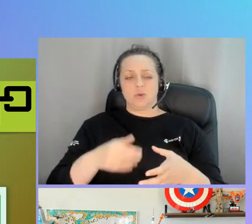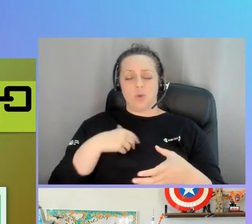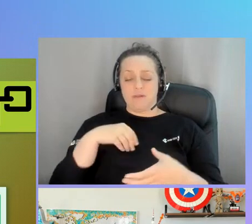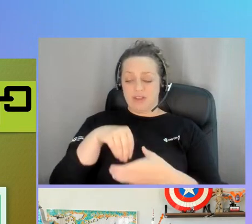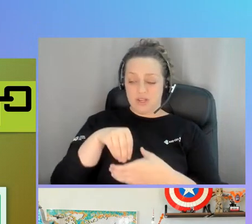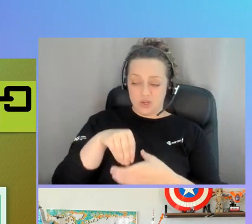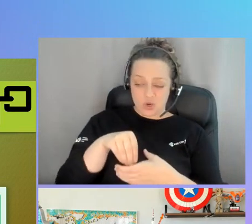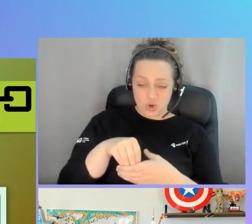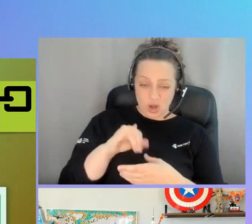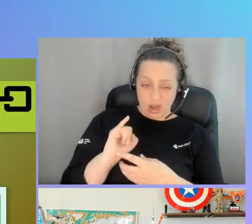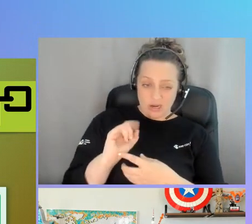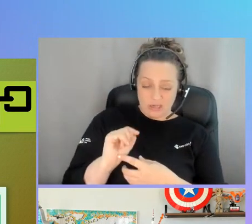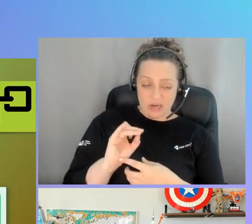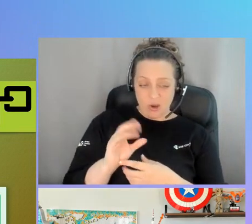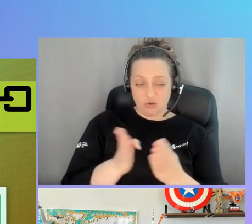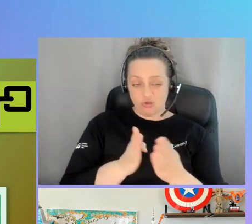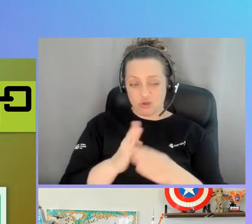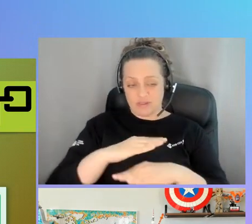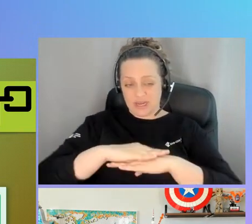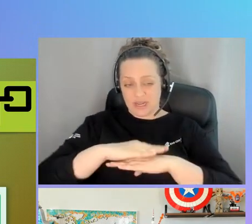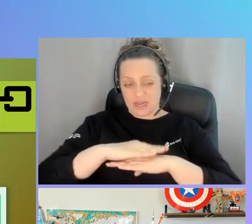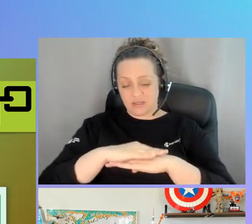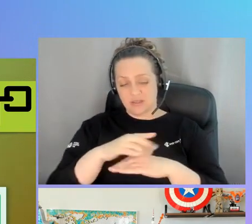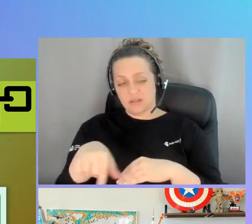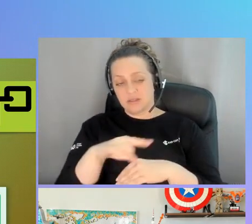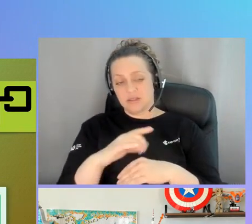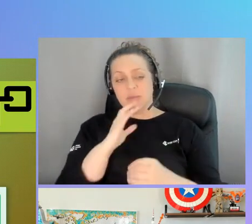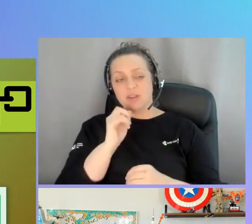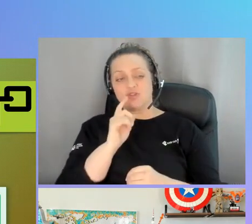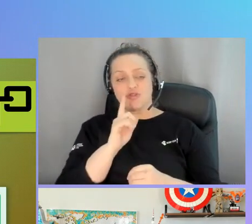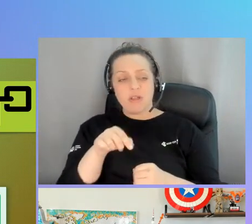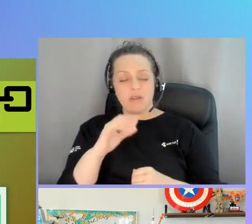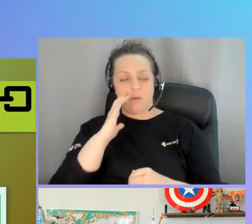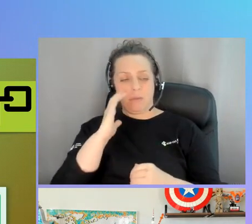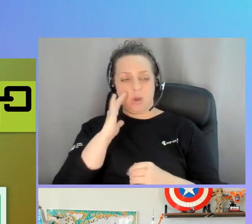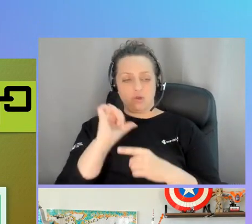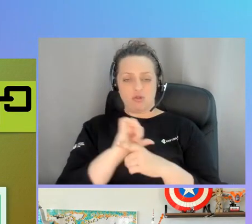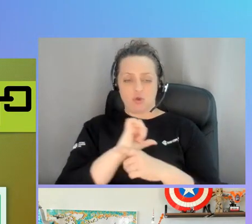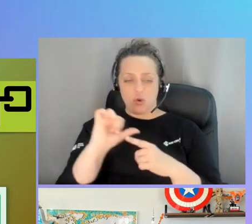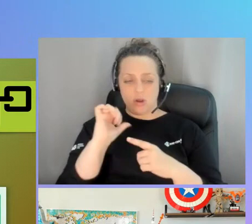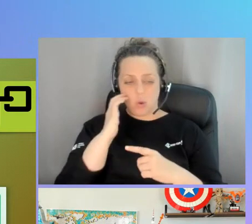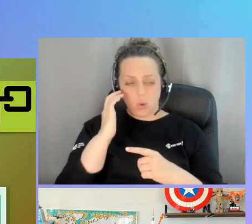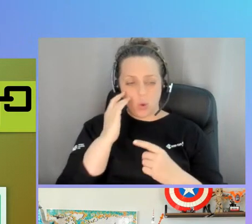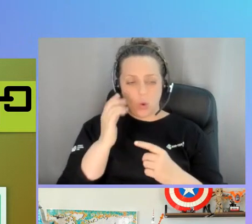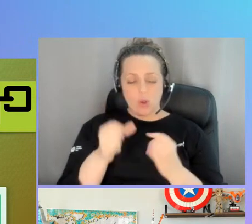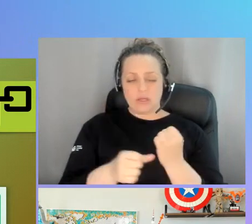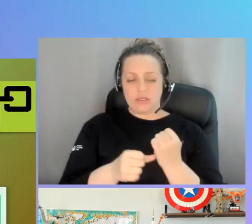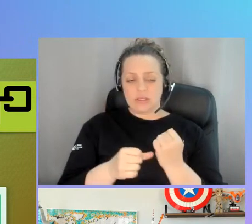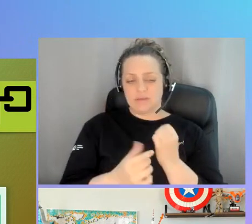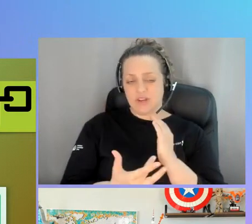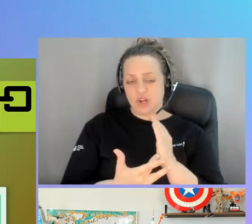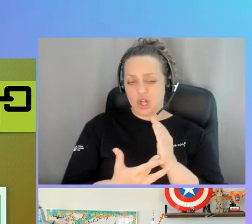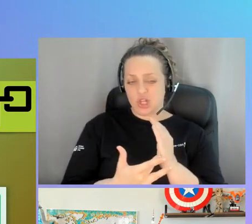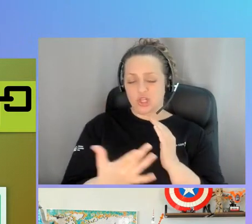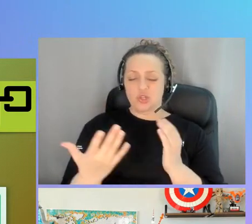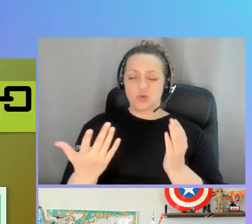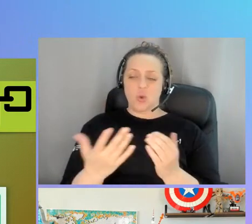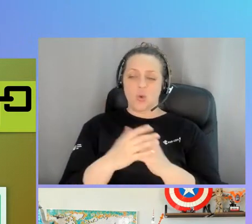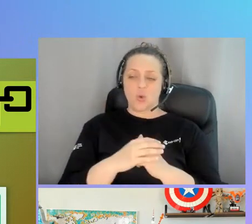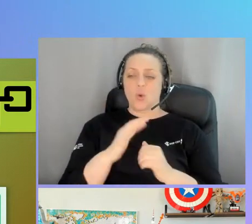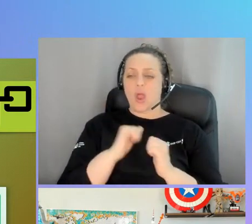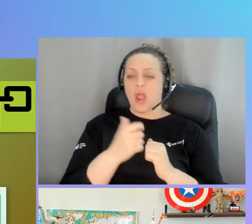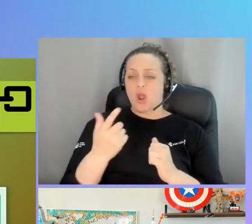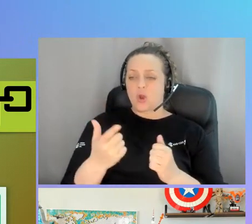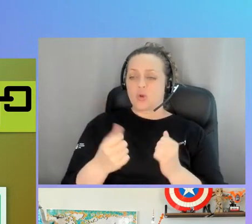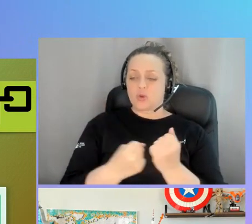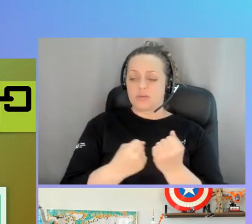internal IT or service desk, making sure that they're familiar and trained up on assistive technology, right? So how